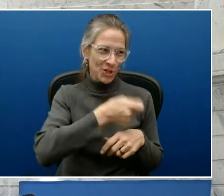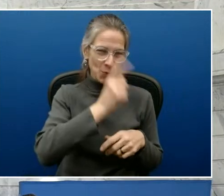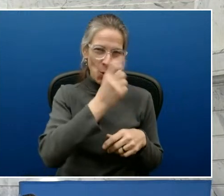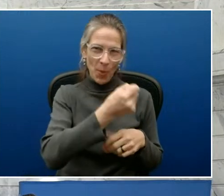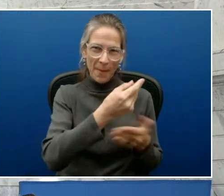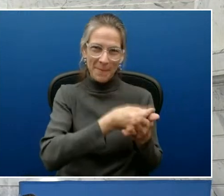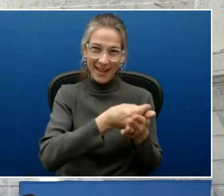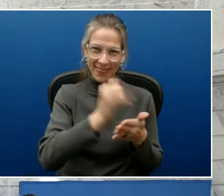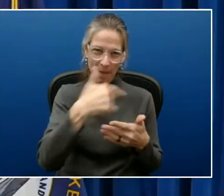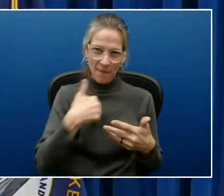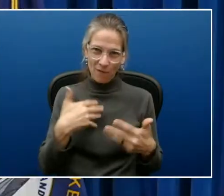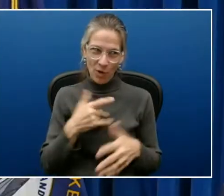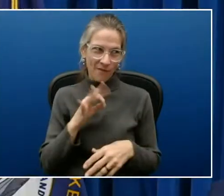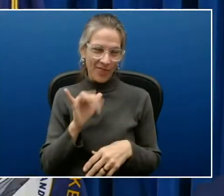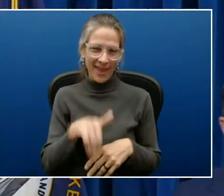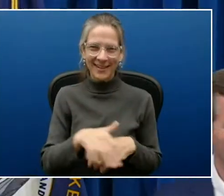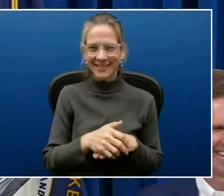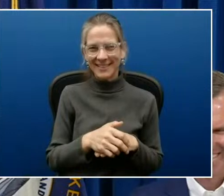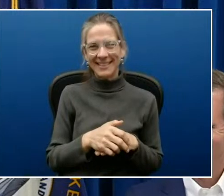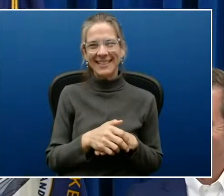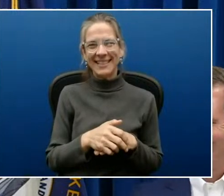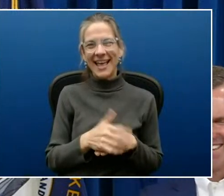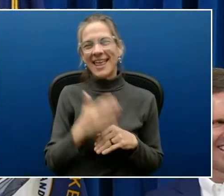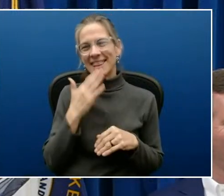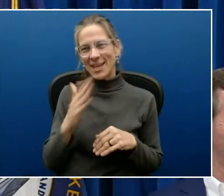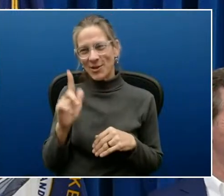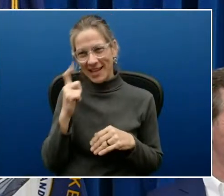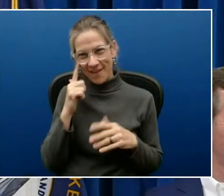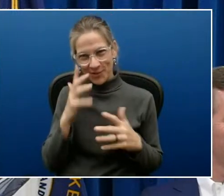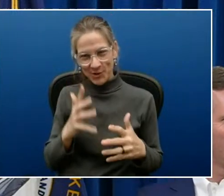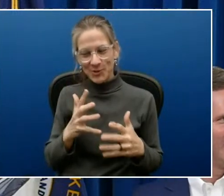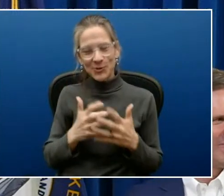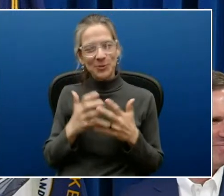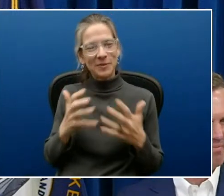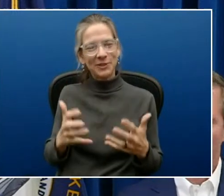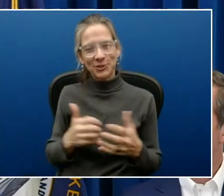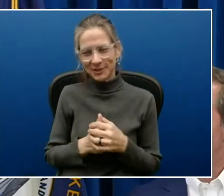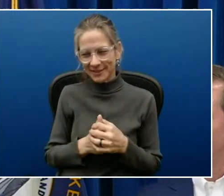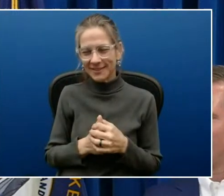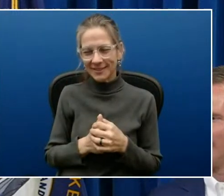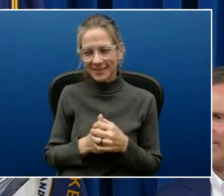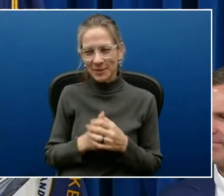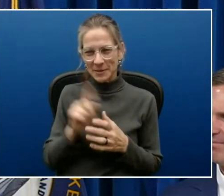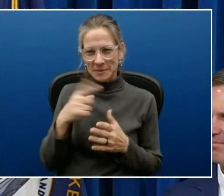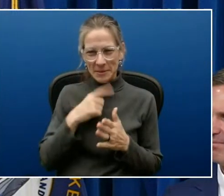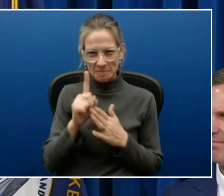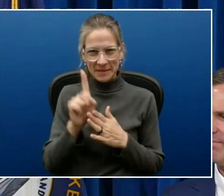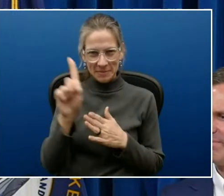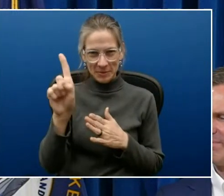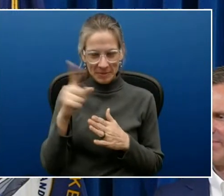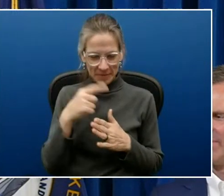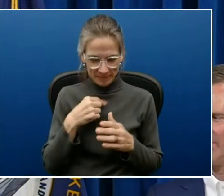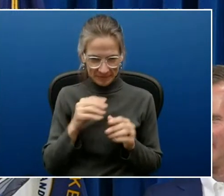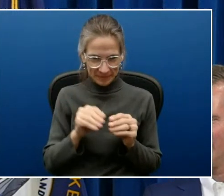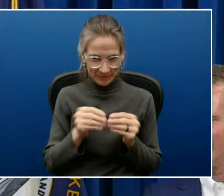of. Thank you, Governor, very much. Give me a minute to get this back, pull this back up for